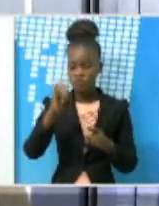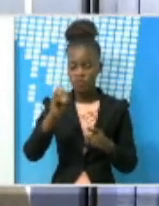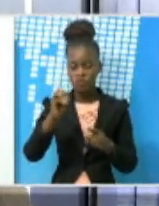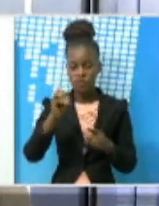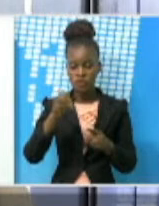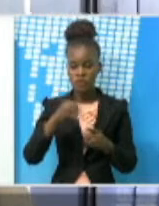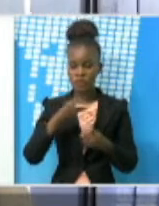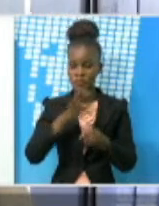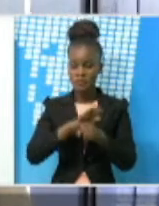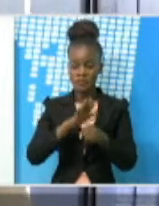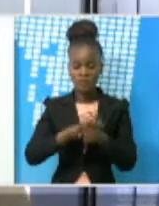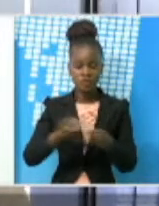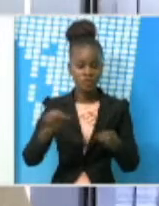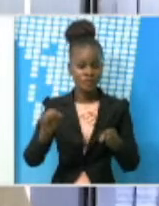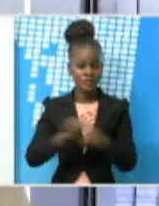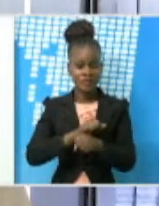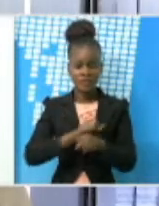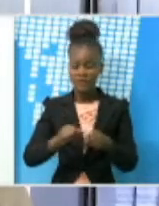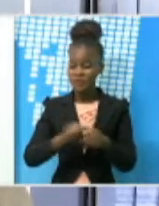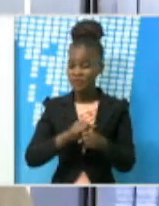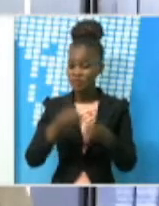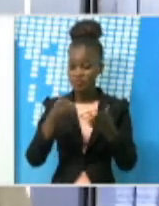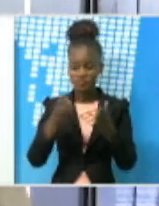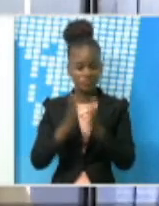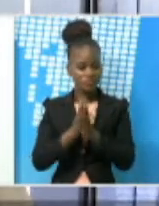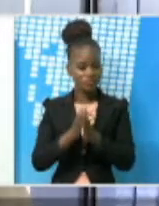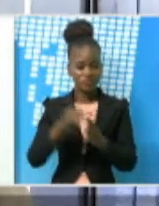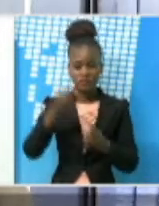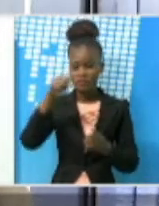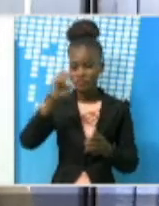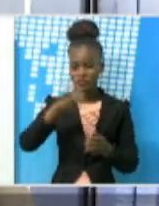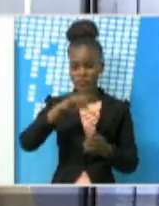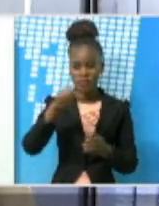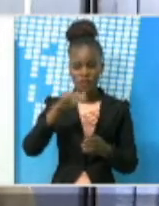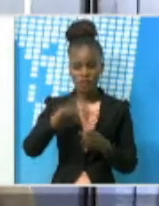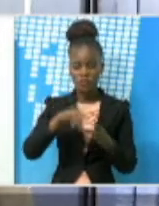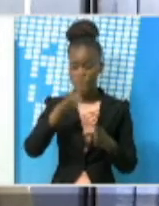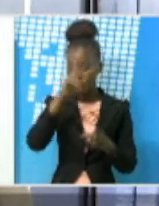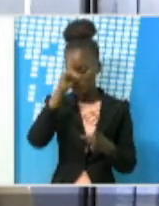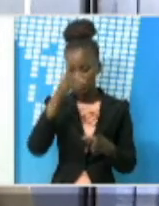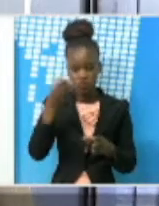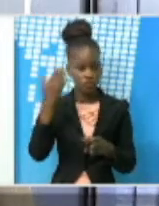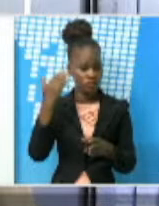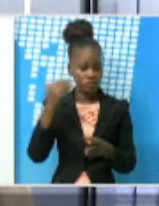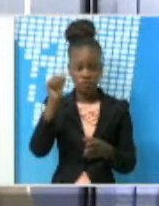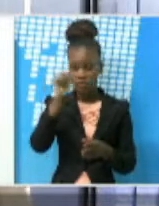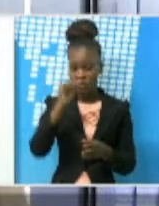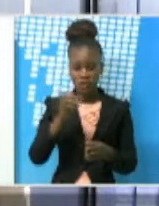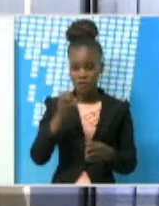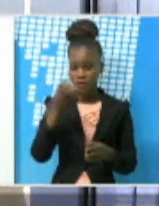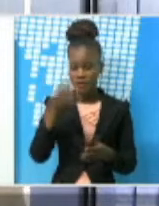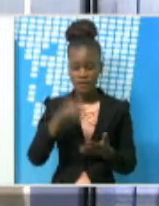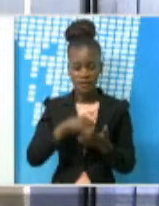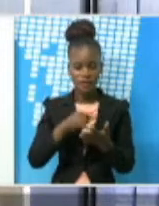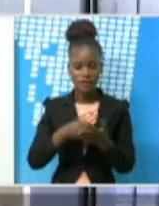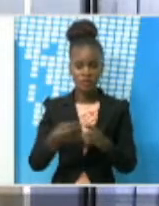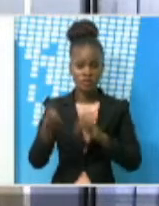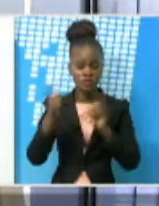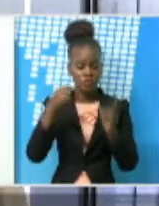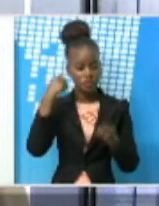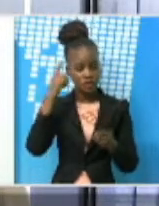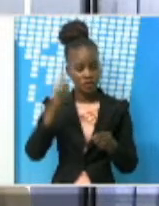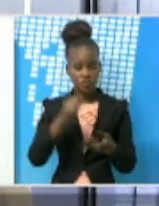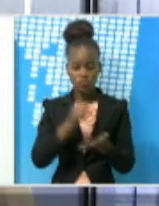of the destruction of the environment, or majority of our people, 70% are in the rural side. So it is going to be imperative for the